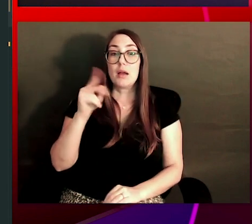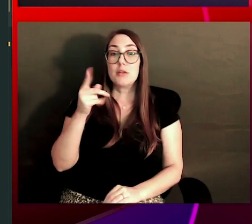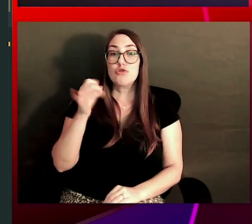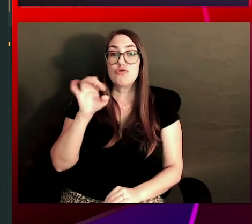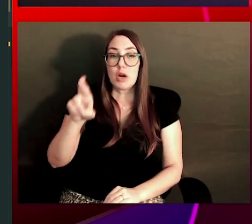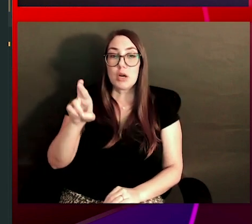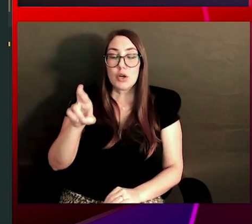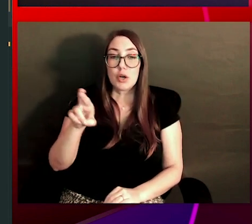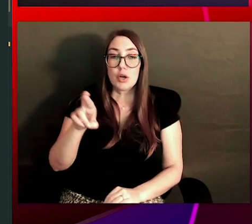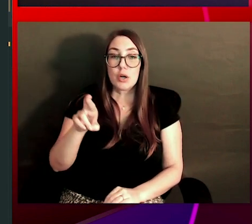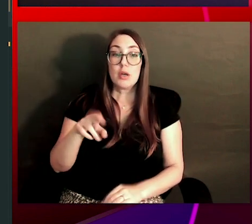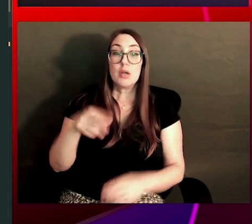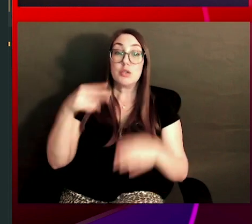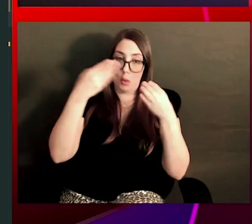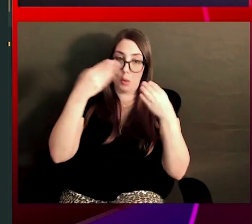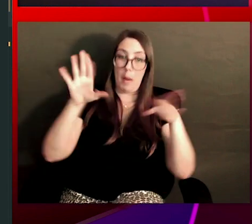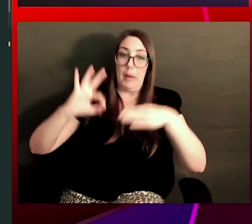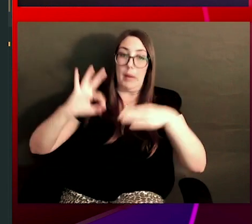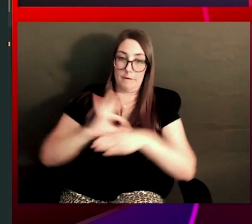functions.